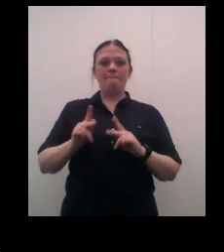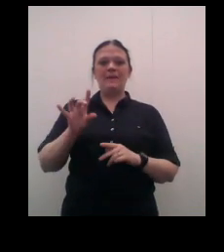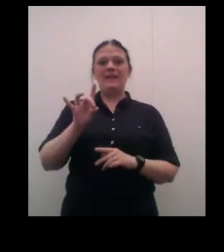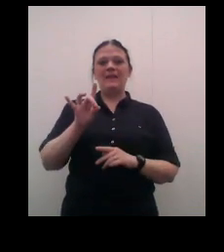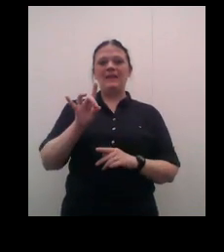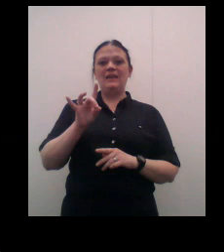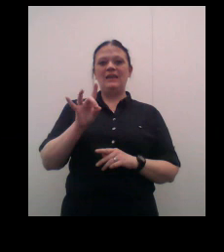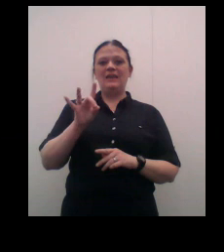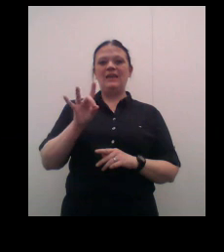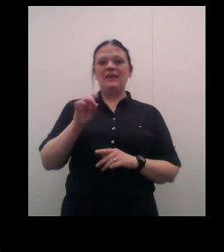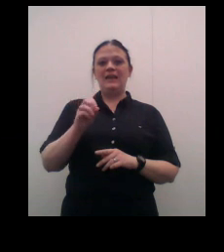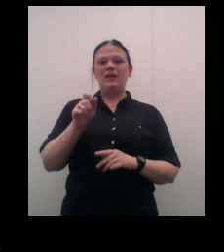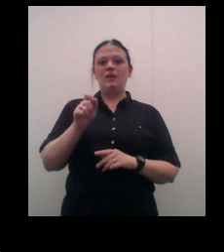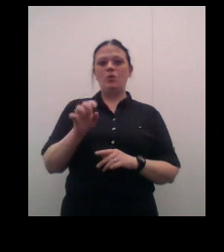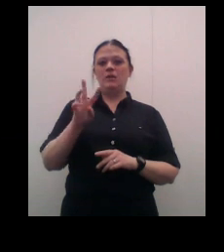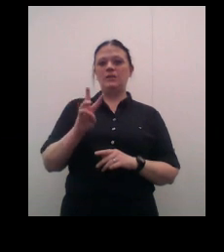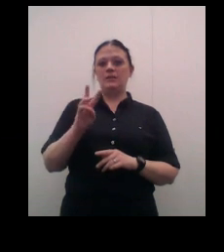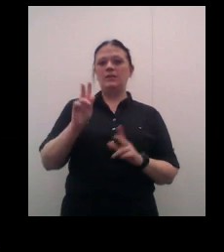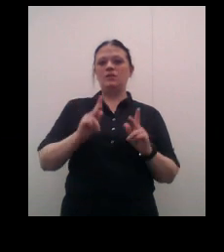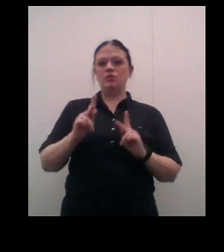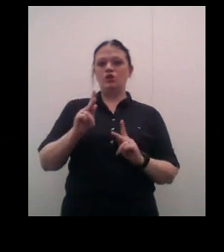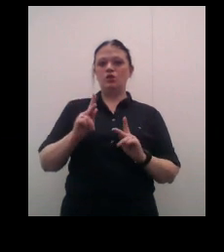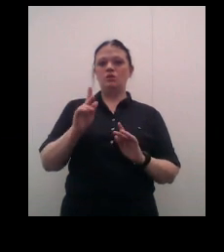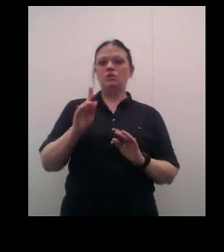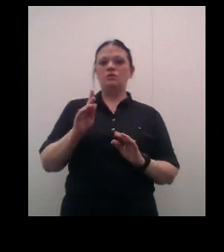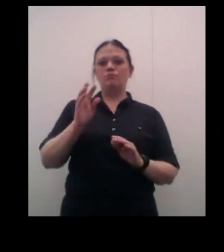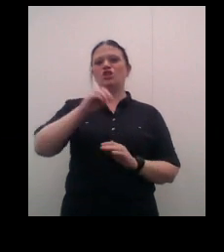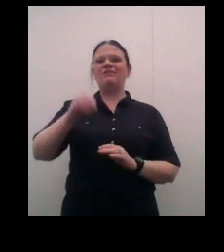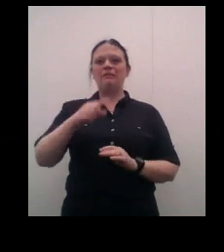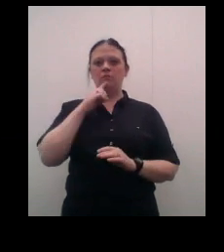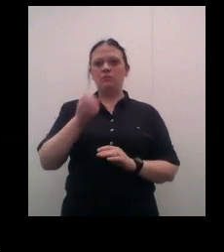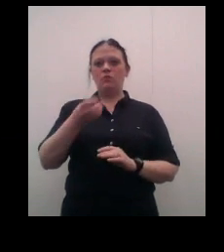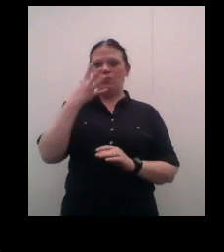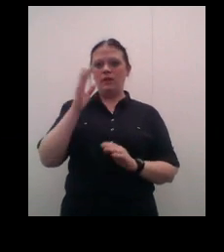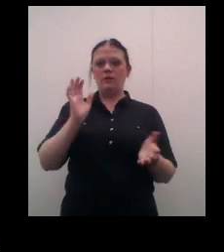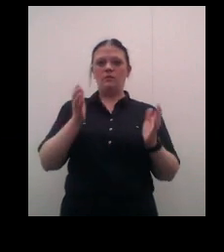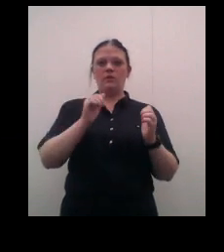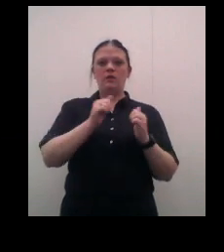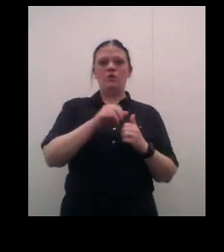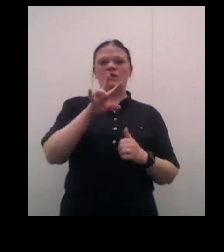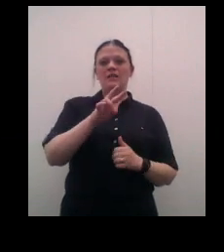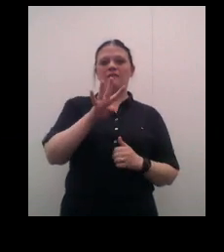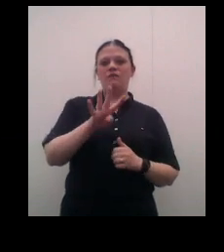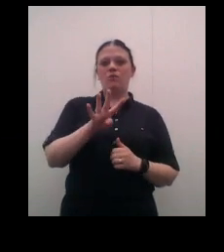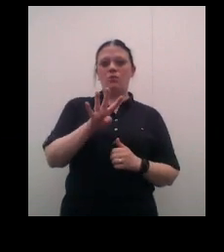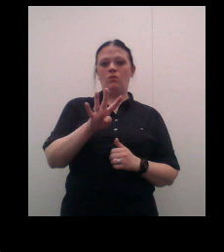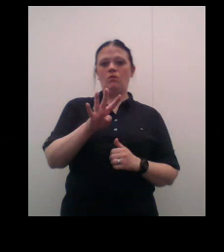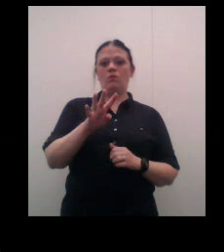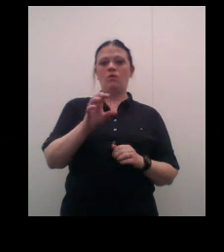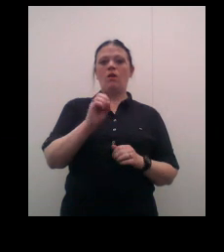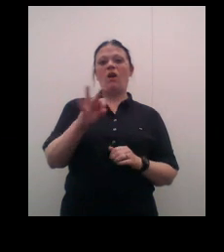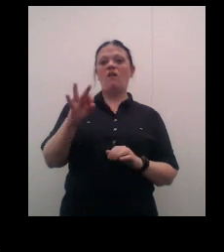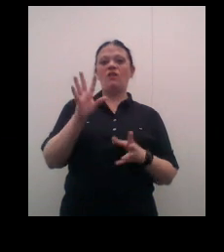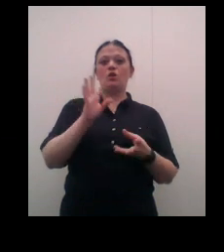or 80.6% of the population is white, as compared to 74.9% of the